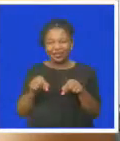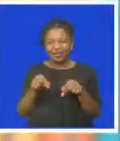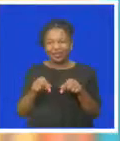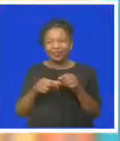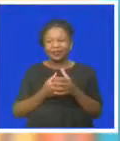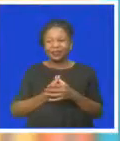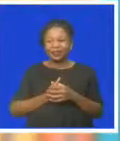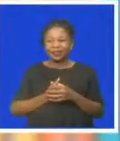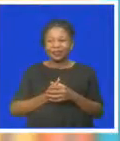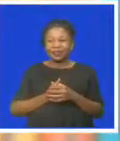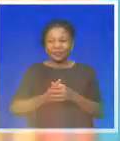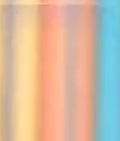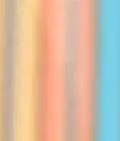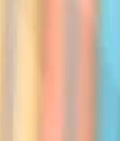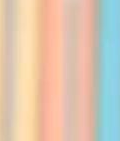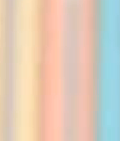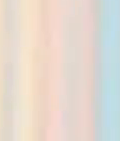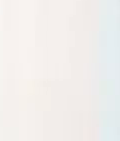this.